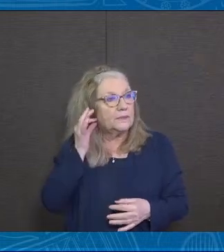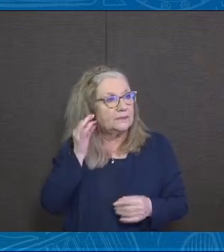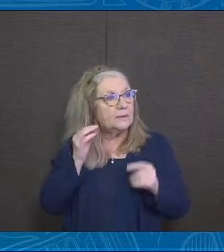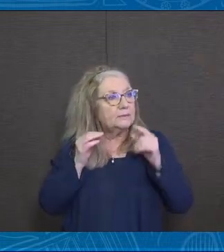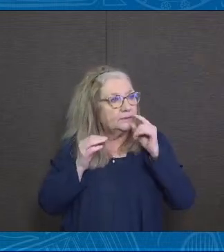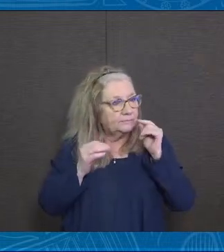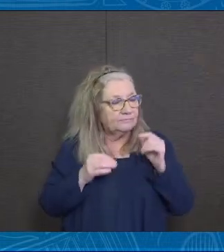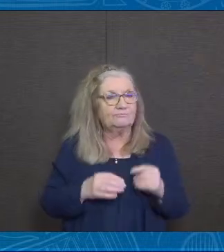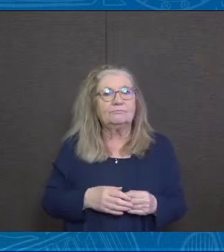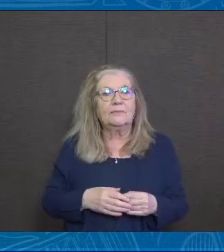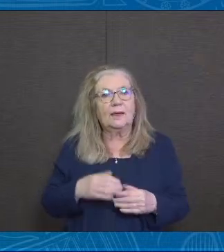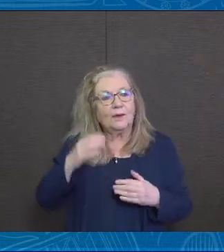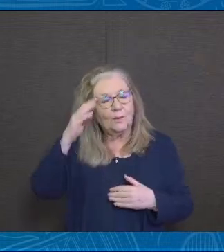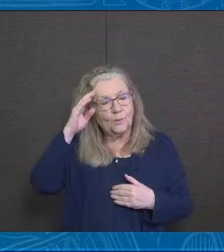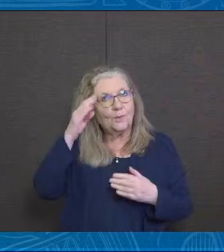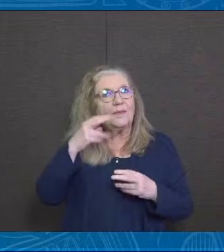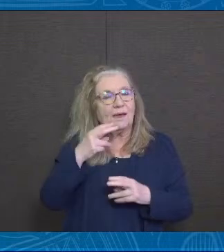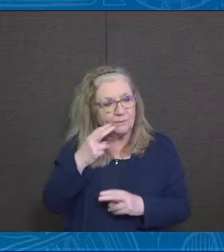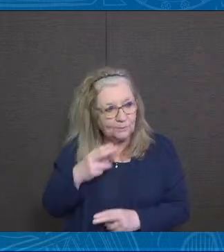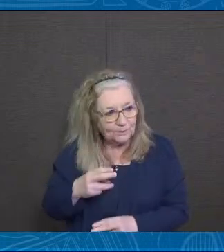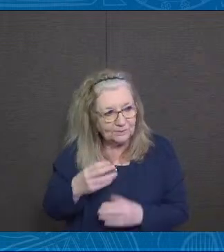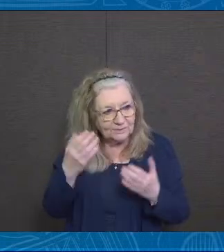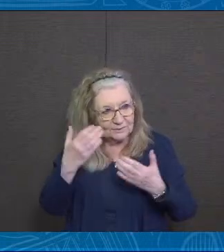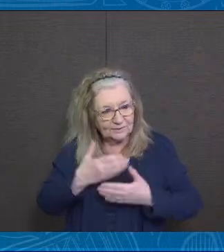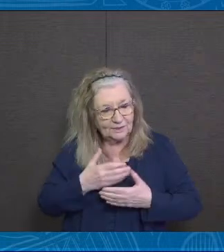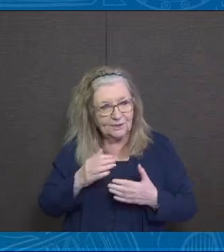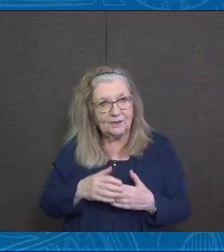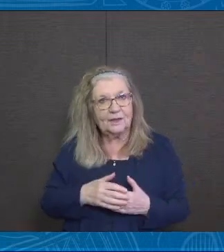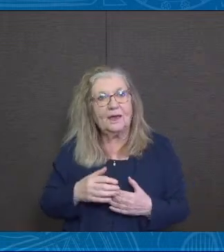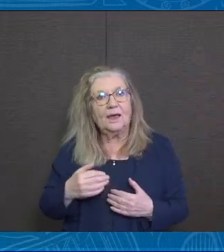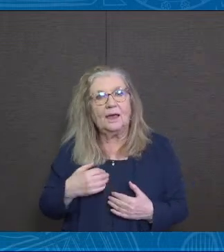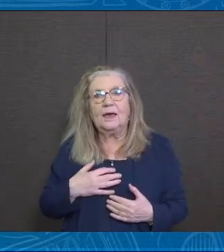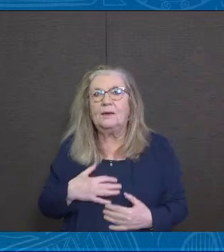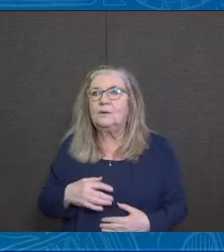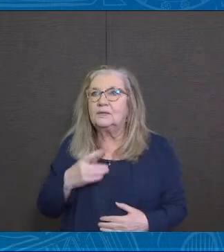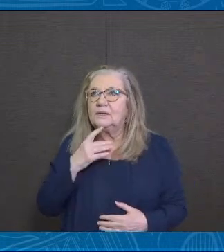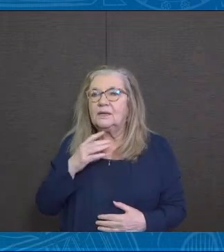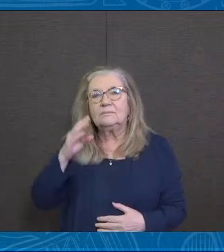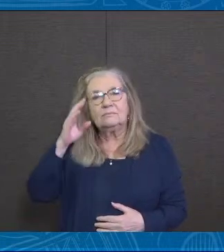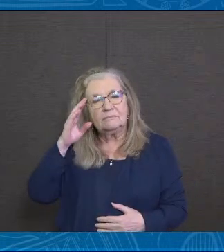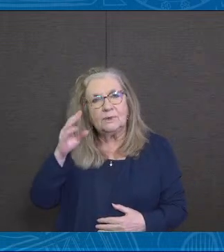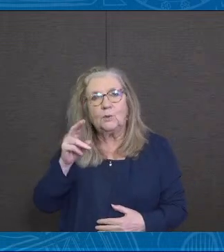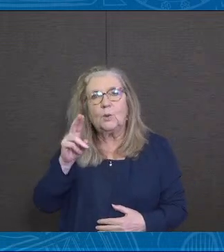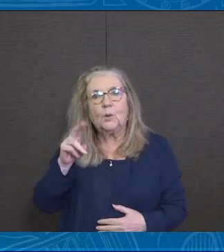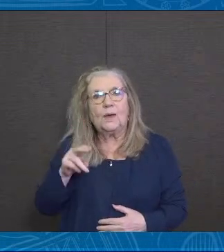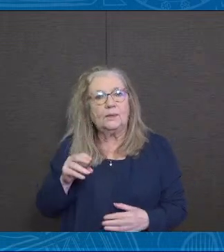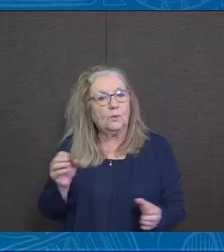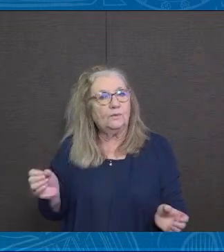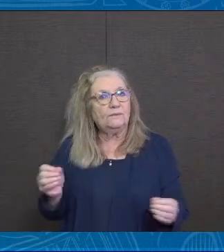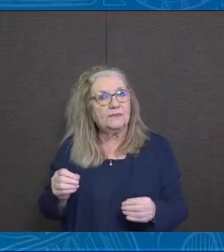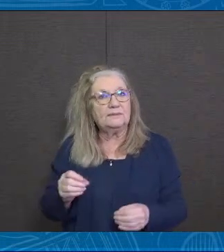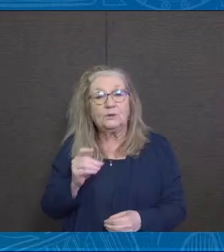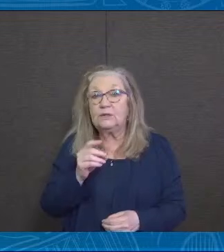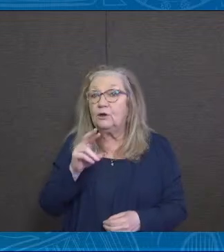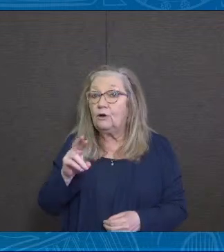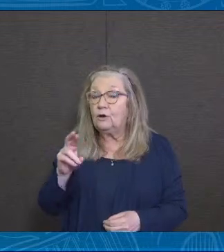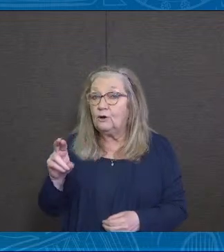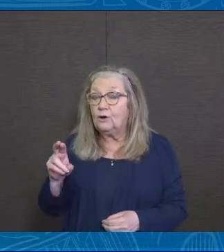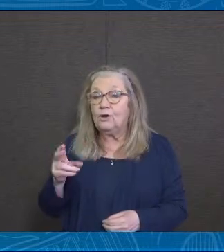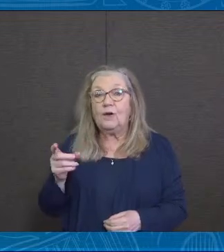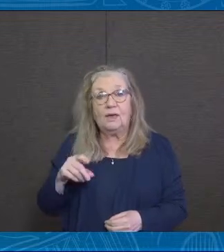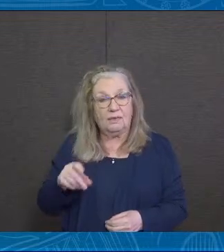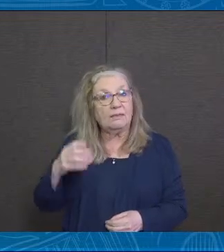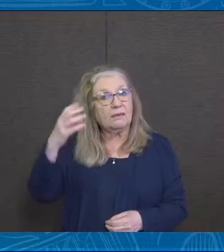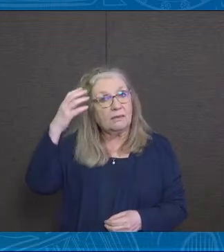good afternoon to you all. Firstly, I wish to acknowledge the United Nations Office for Disaster Risk Reduction and the Government